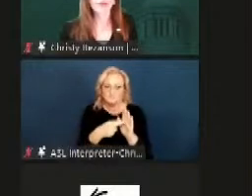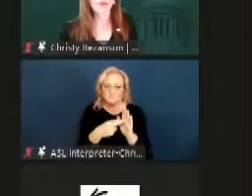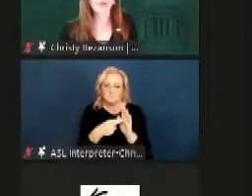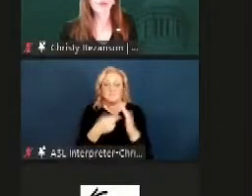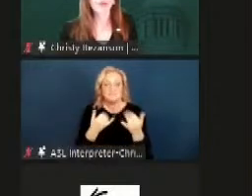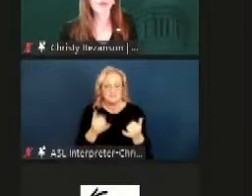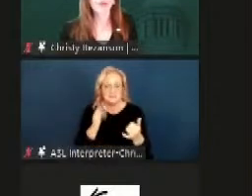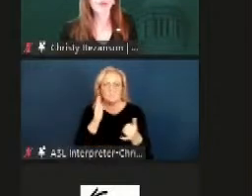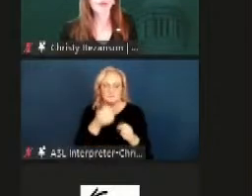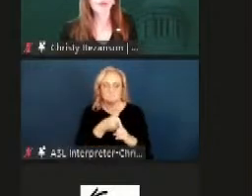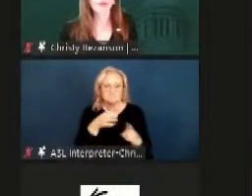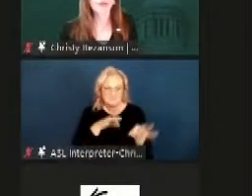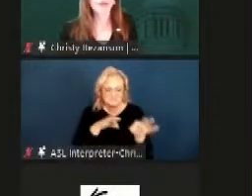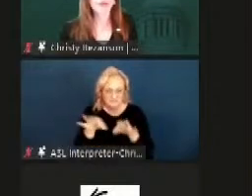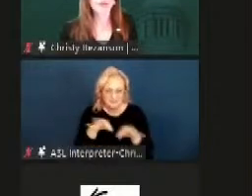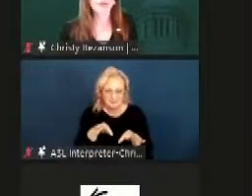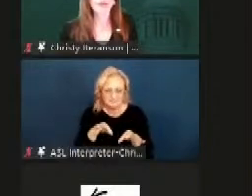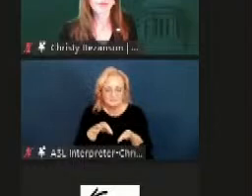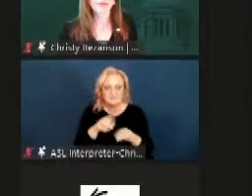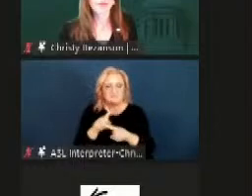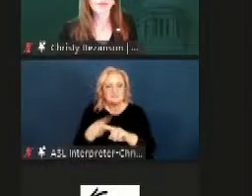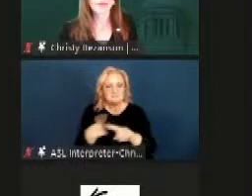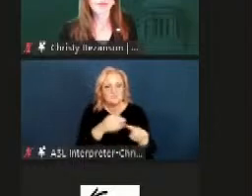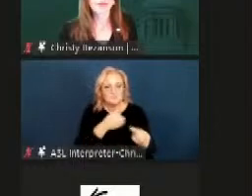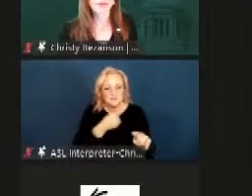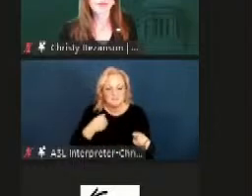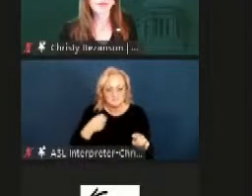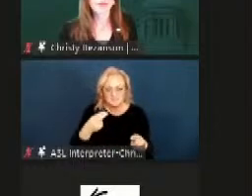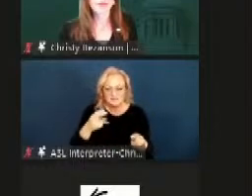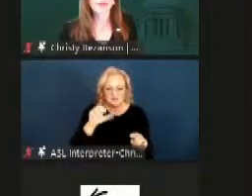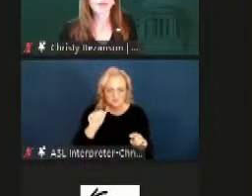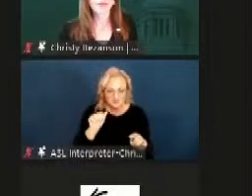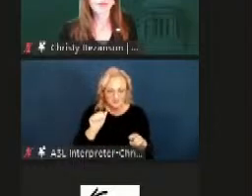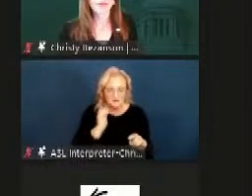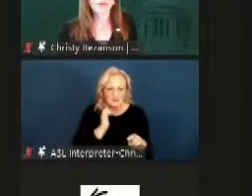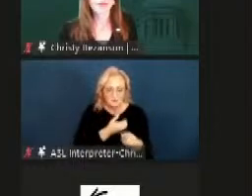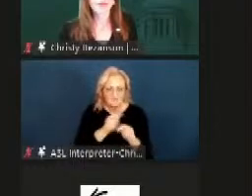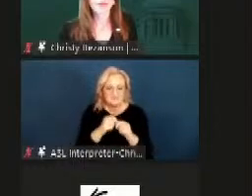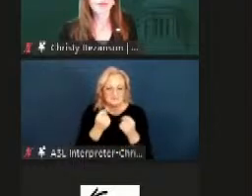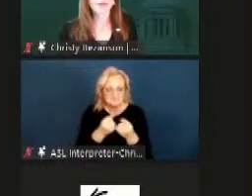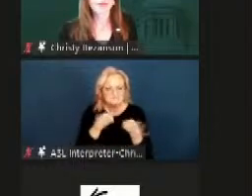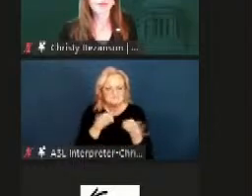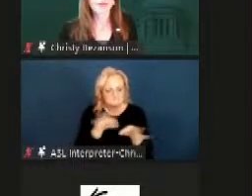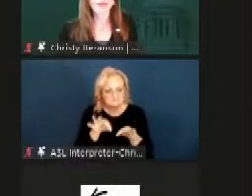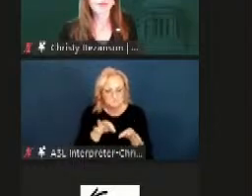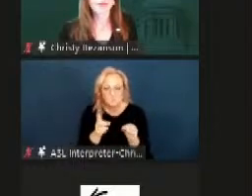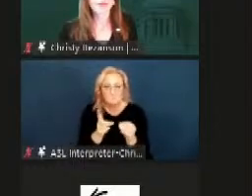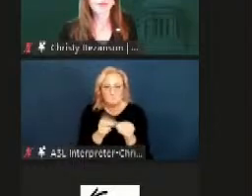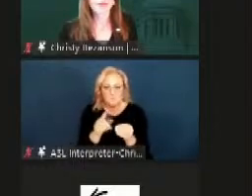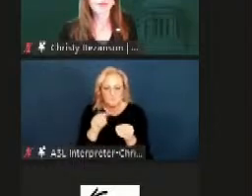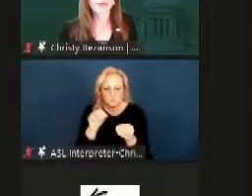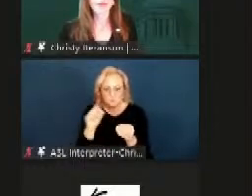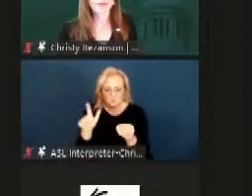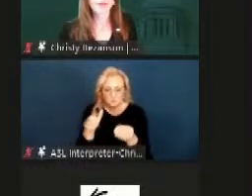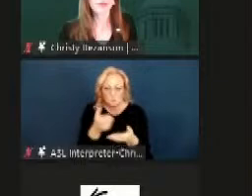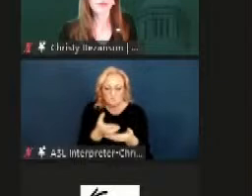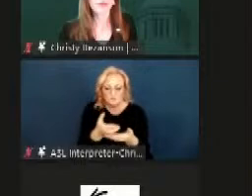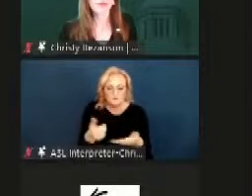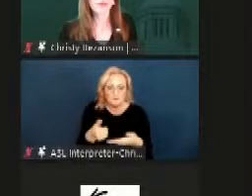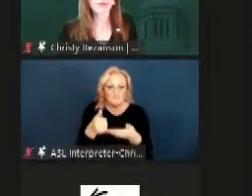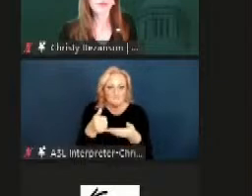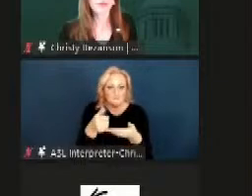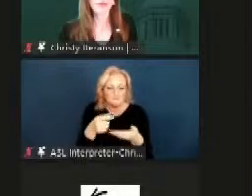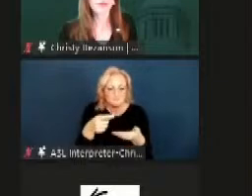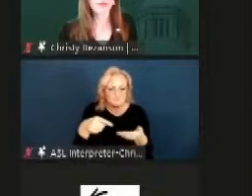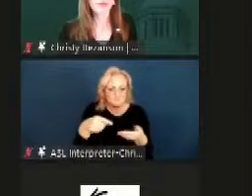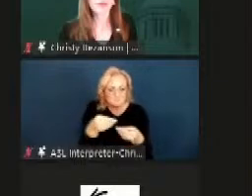to hear from members of the HCA team about how that is one more tool and helps us solve